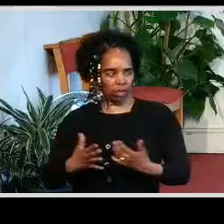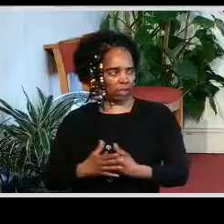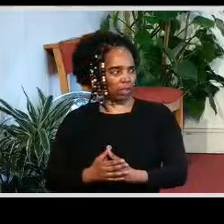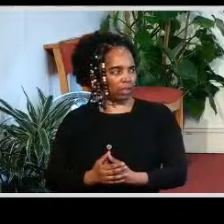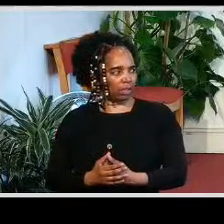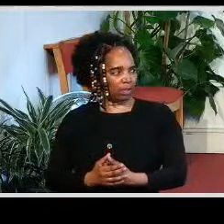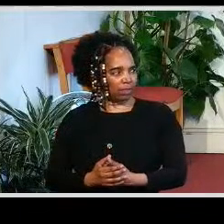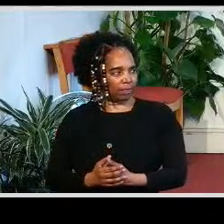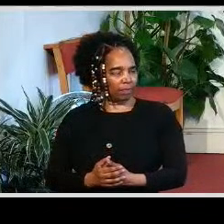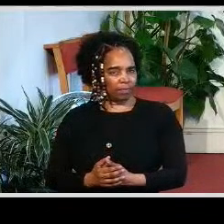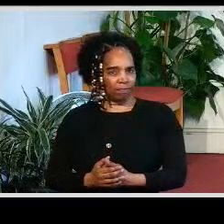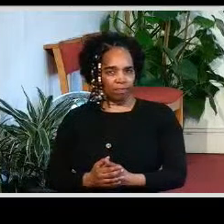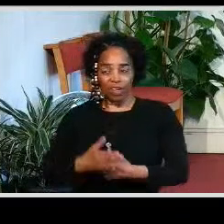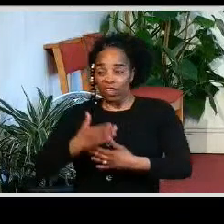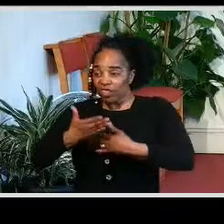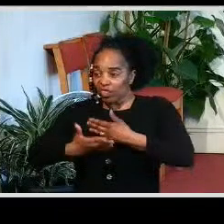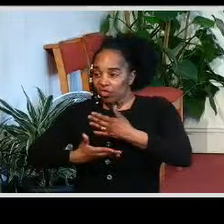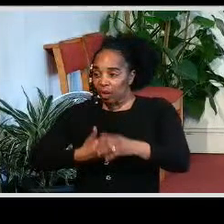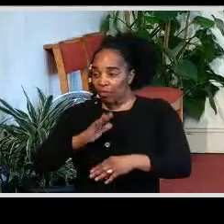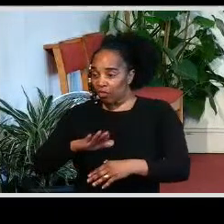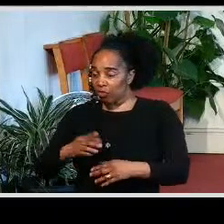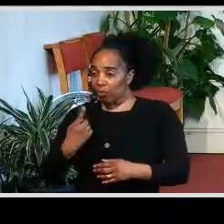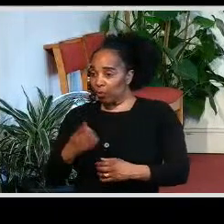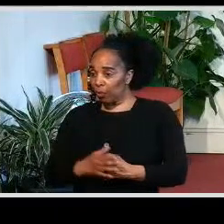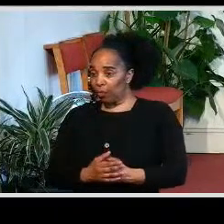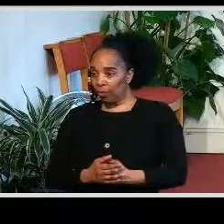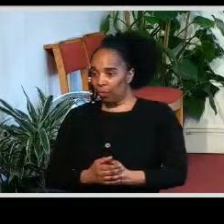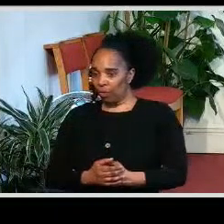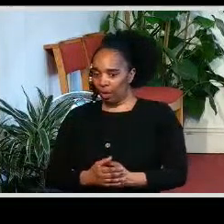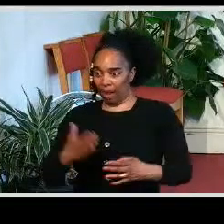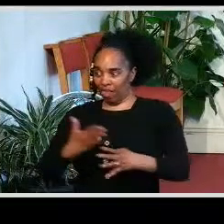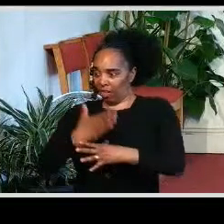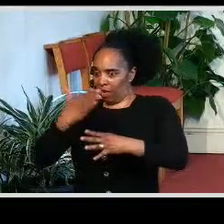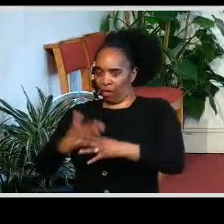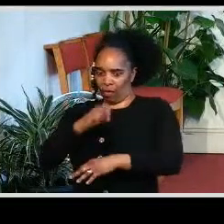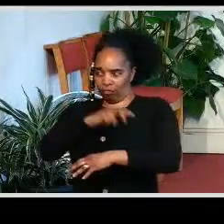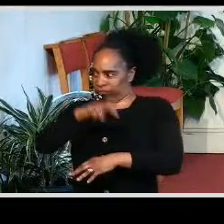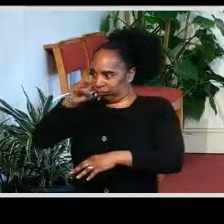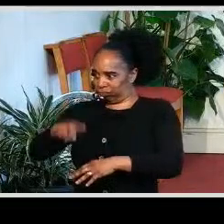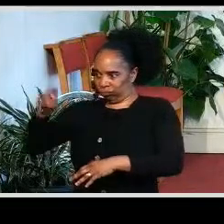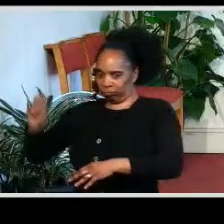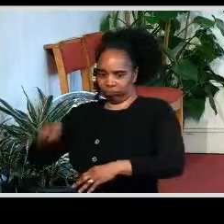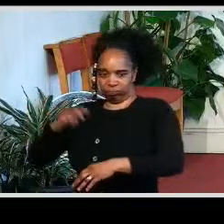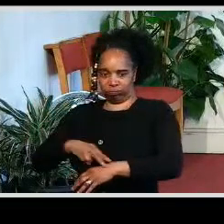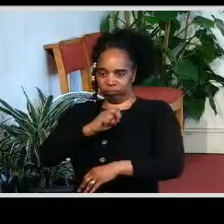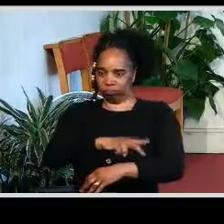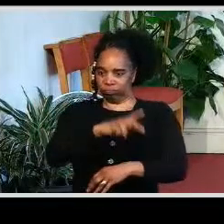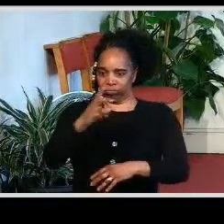used sometimes to describe children who are, you say they're hyper or they're hyperactive.